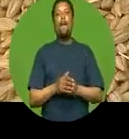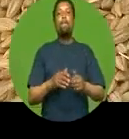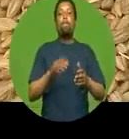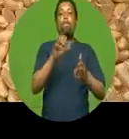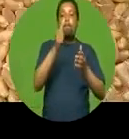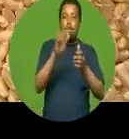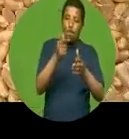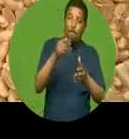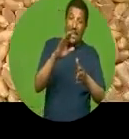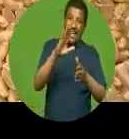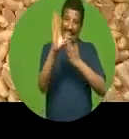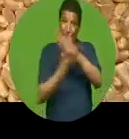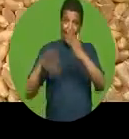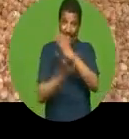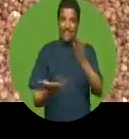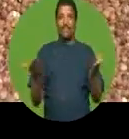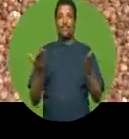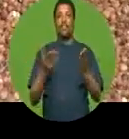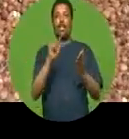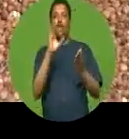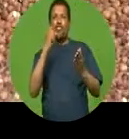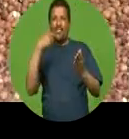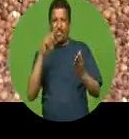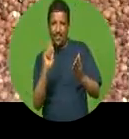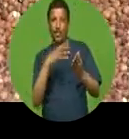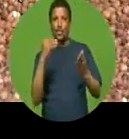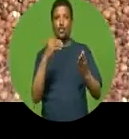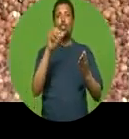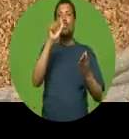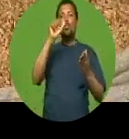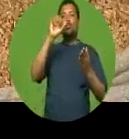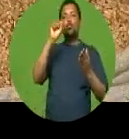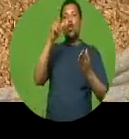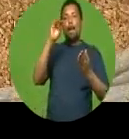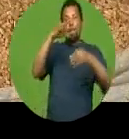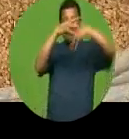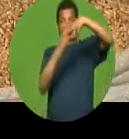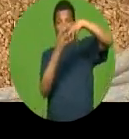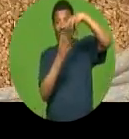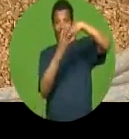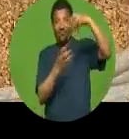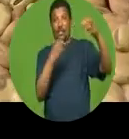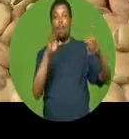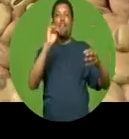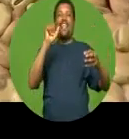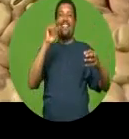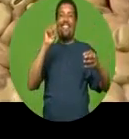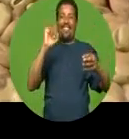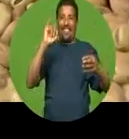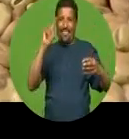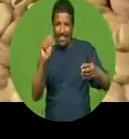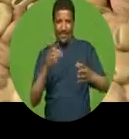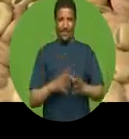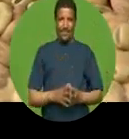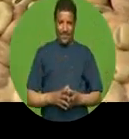barley, wheat, sorghum, and millet.